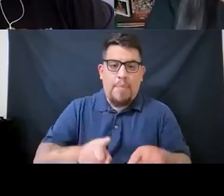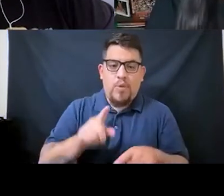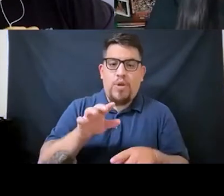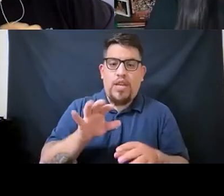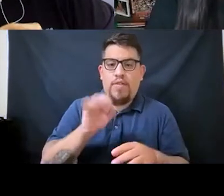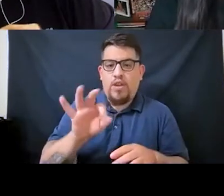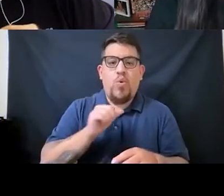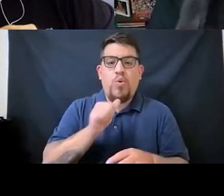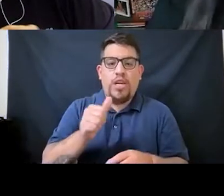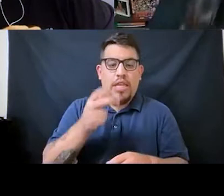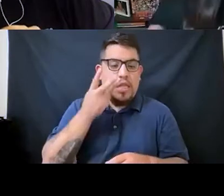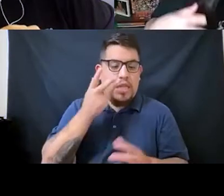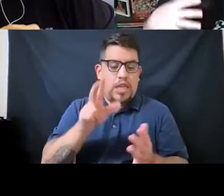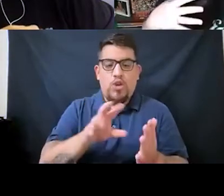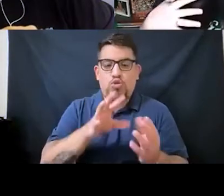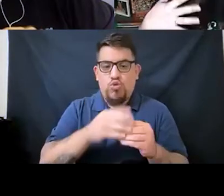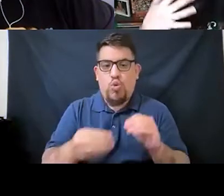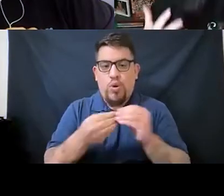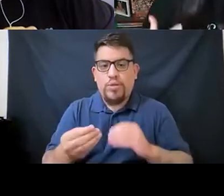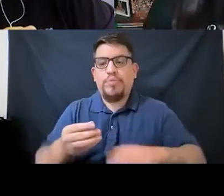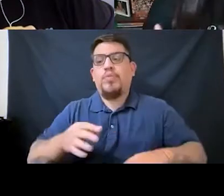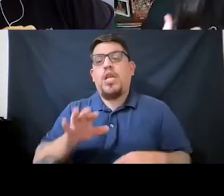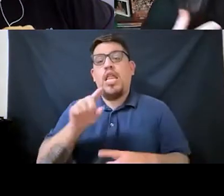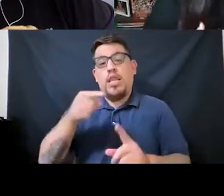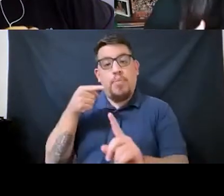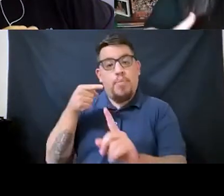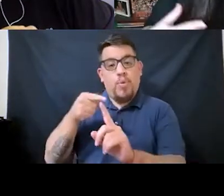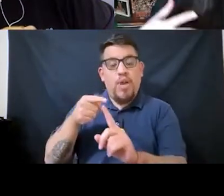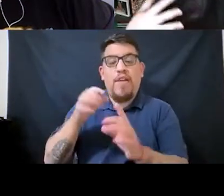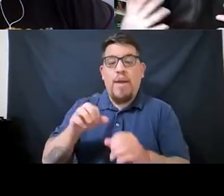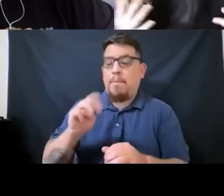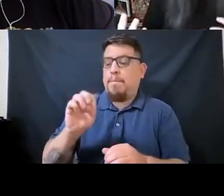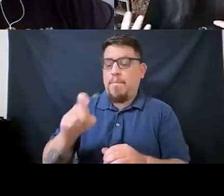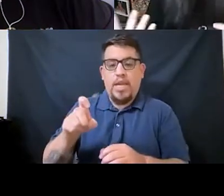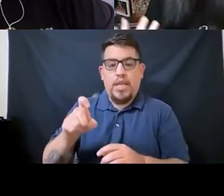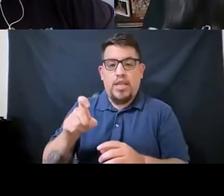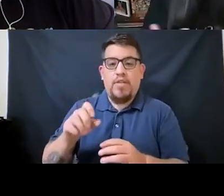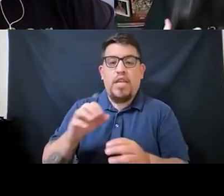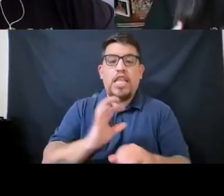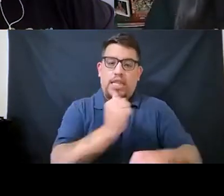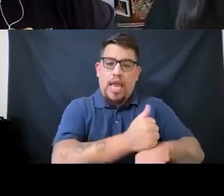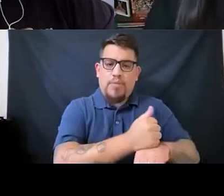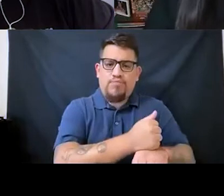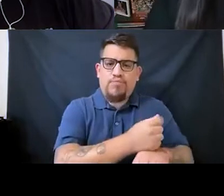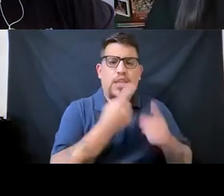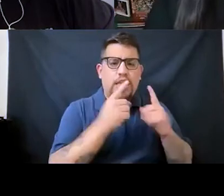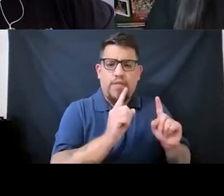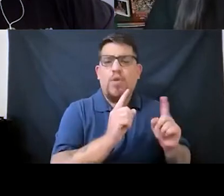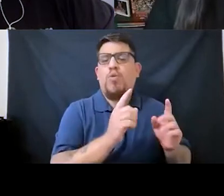it. And to Miguel's point, you know, that we have a mix of both established and up and coming